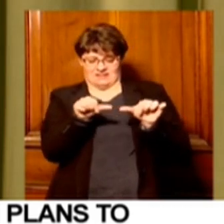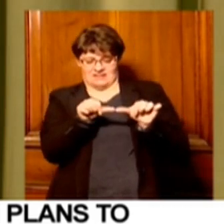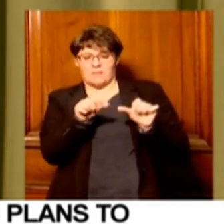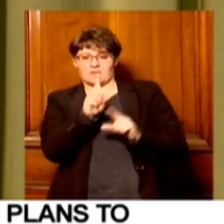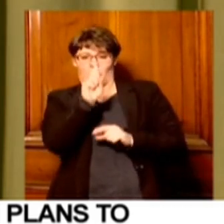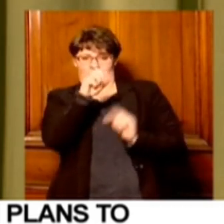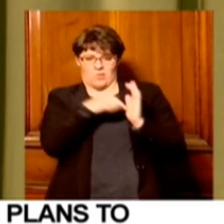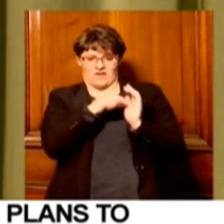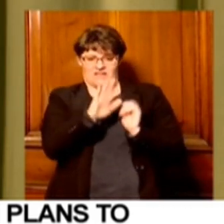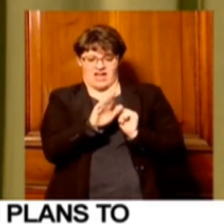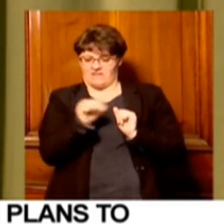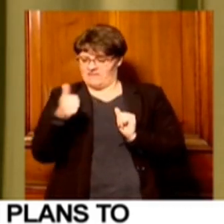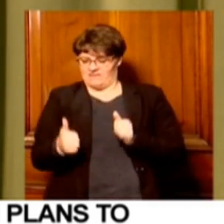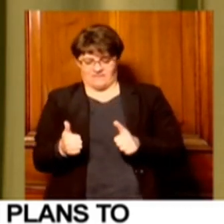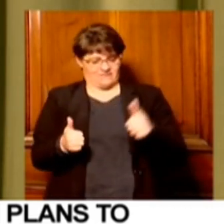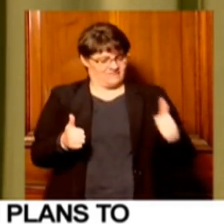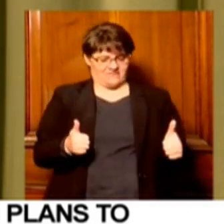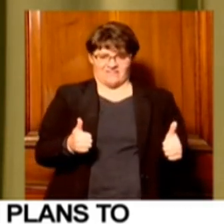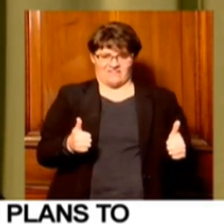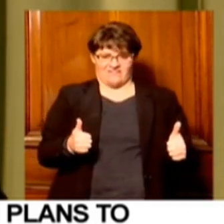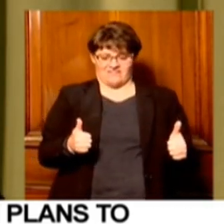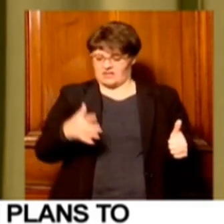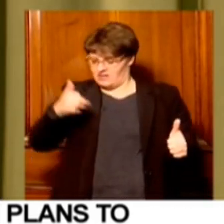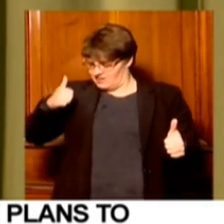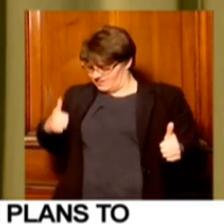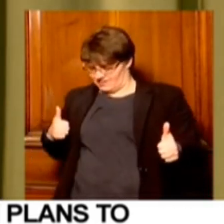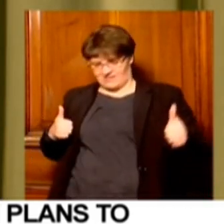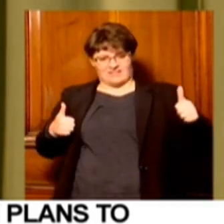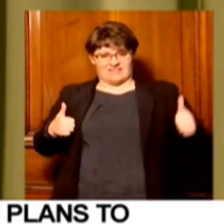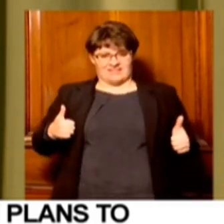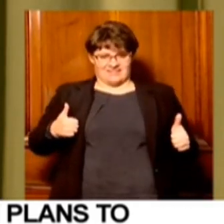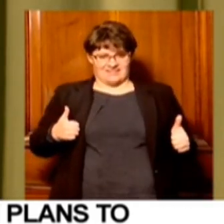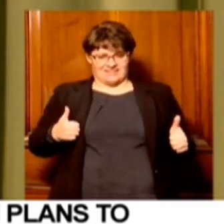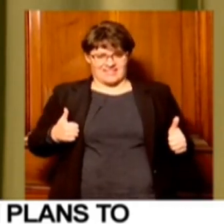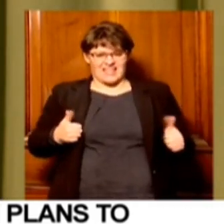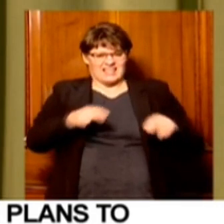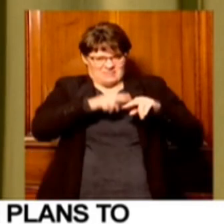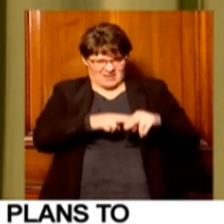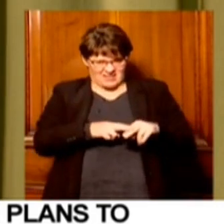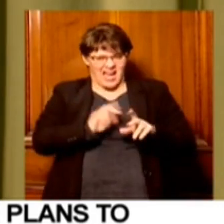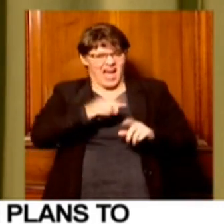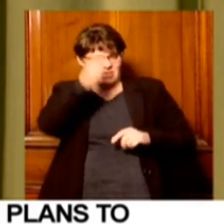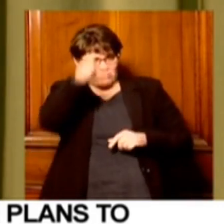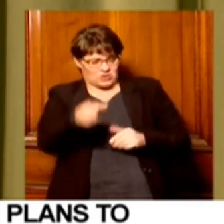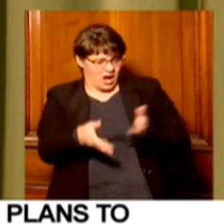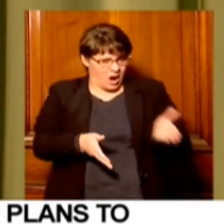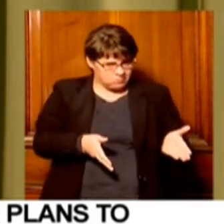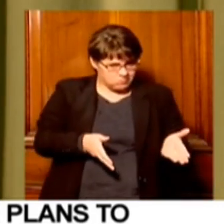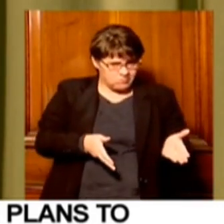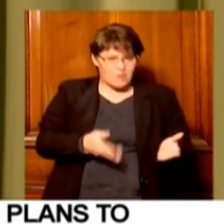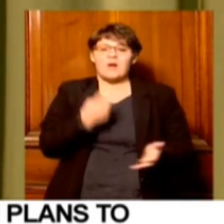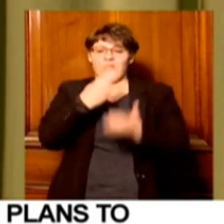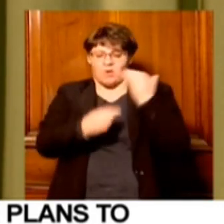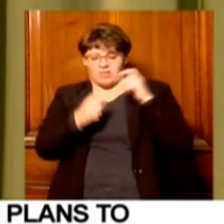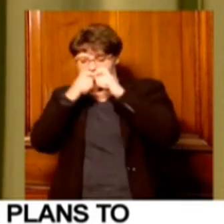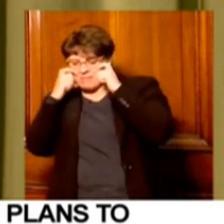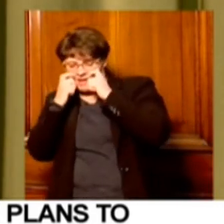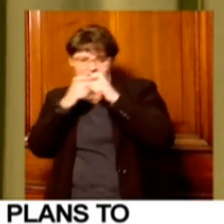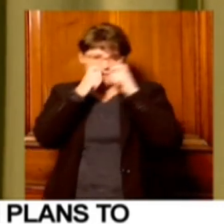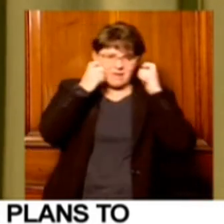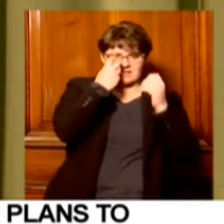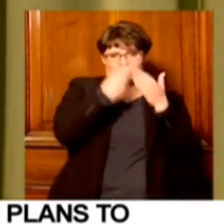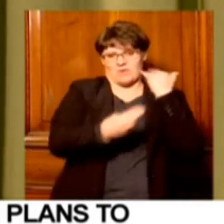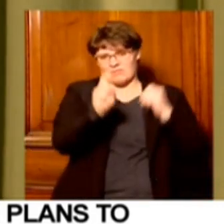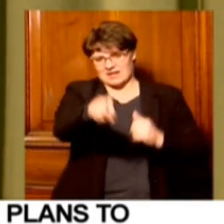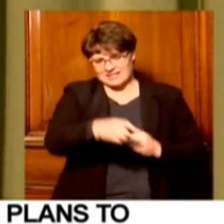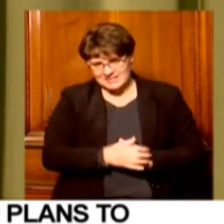that inform us to say that, therefore, if you are traveling with another person in a car, both of you, then you ought to wear masks